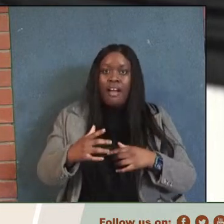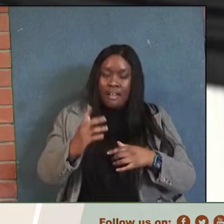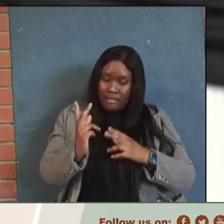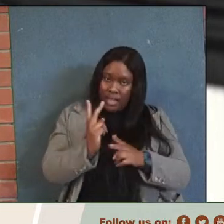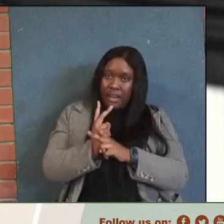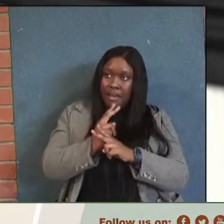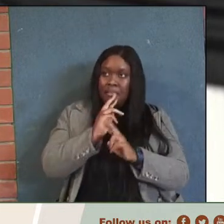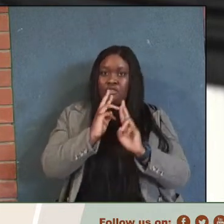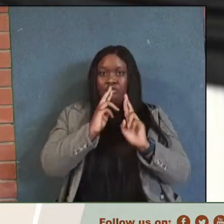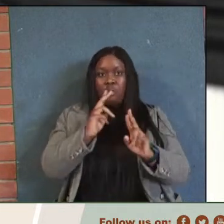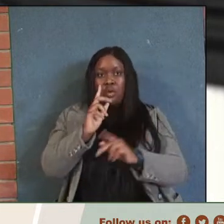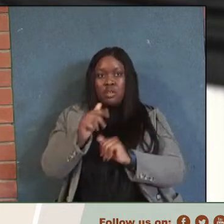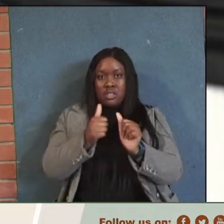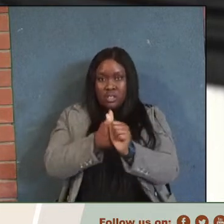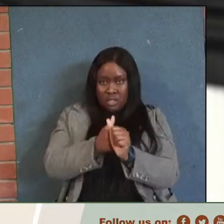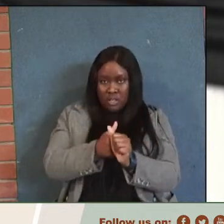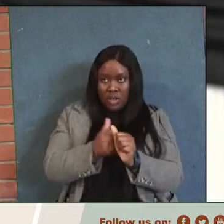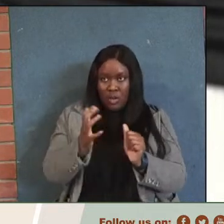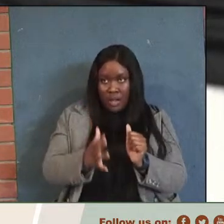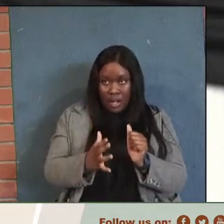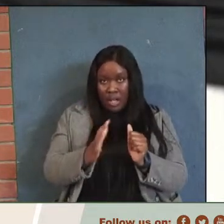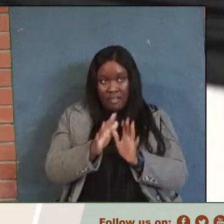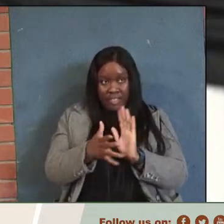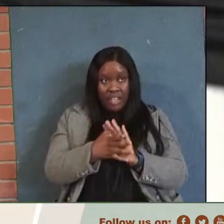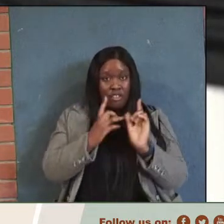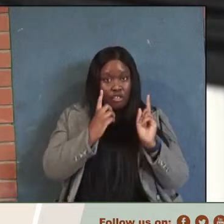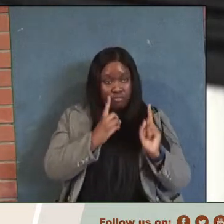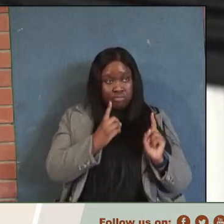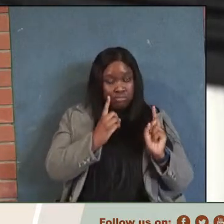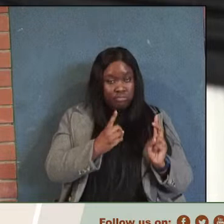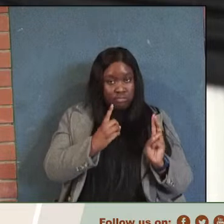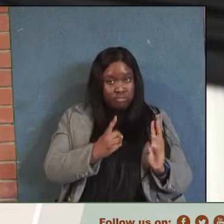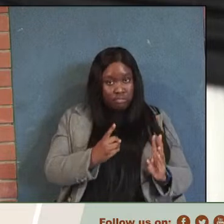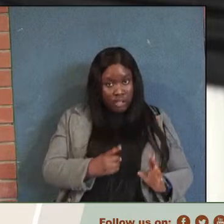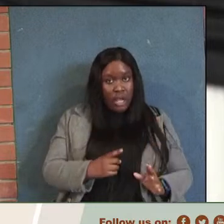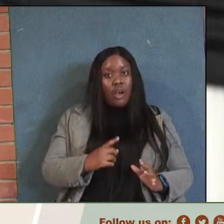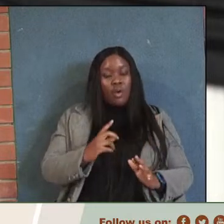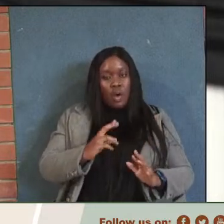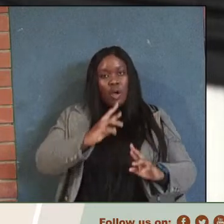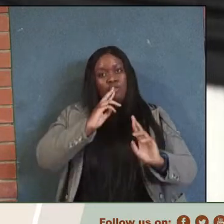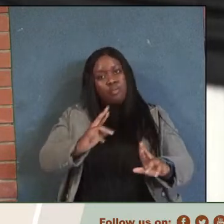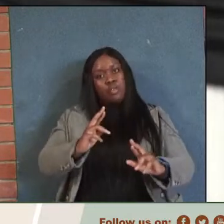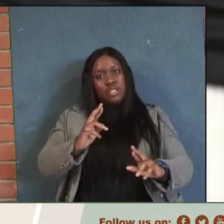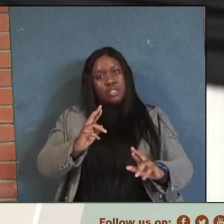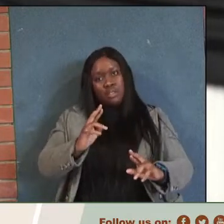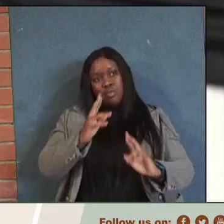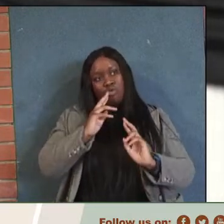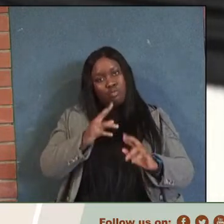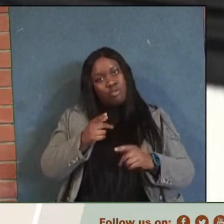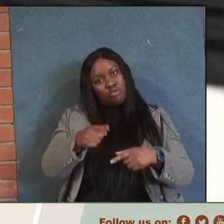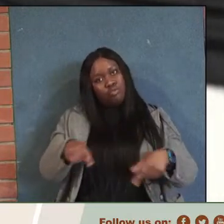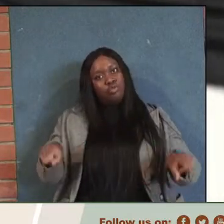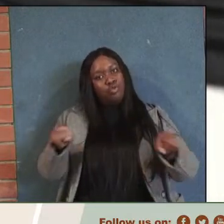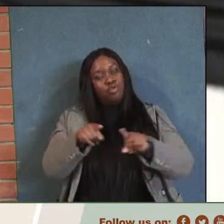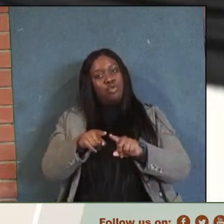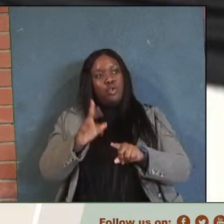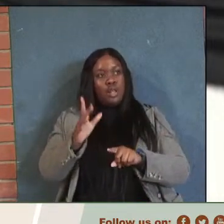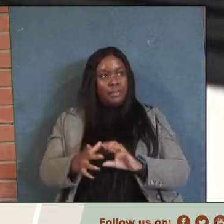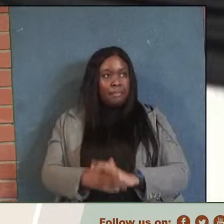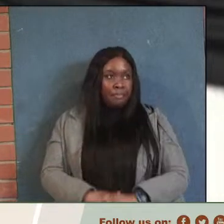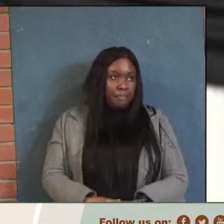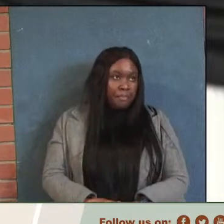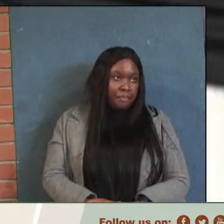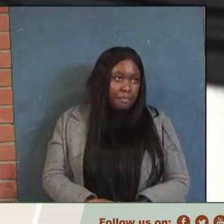report back on these resolutions. So we're going to report back to you. Now, I must